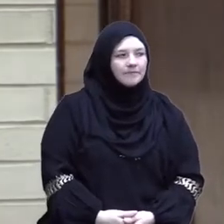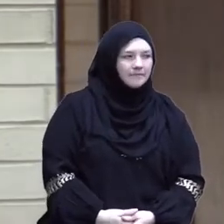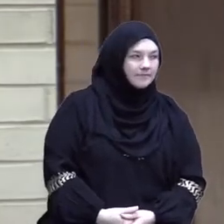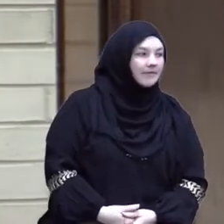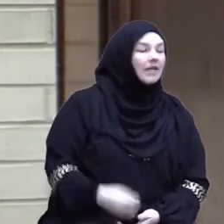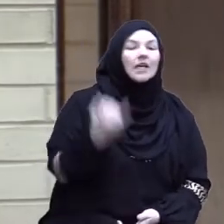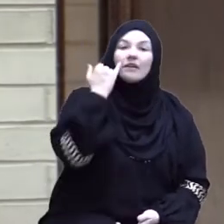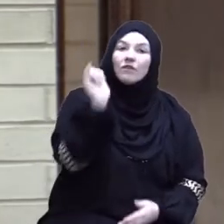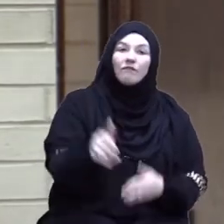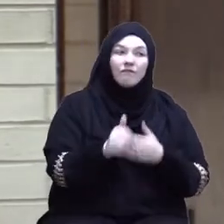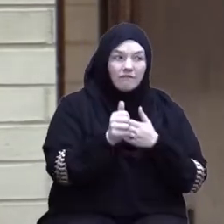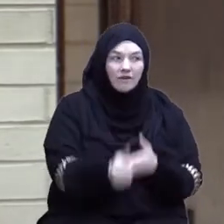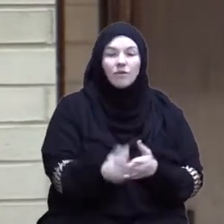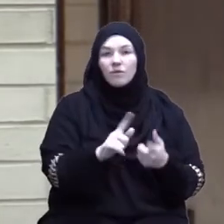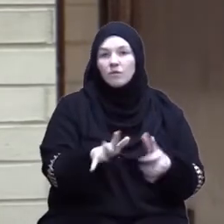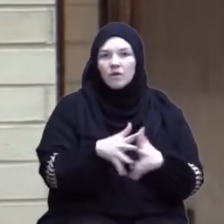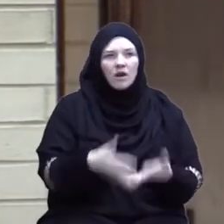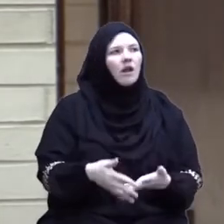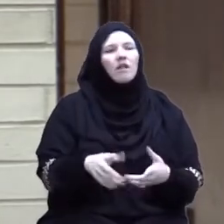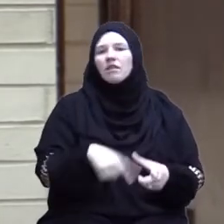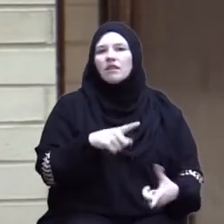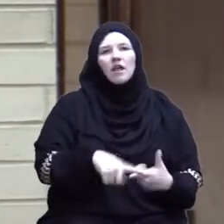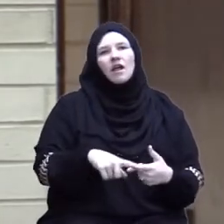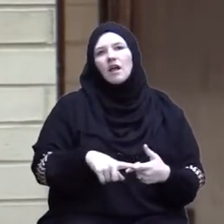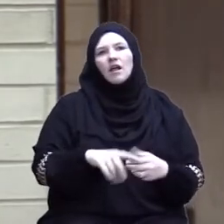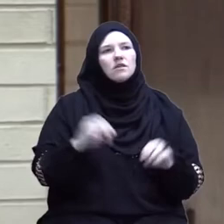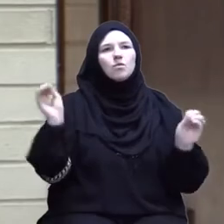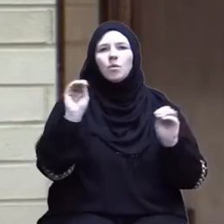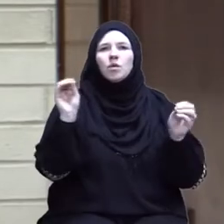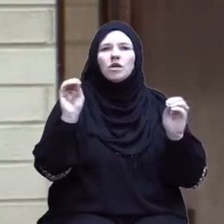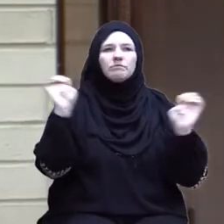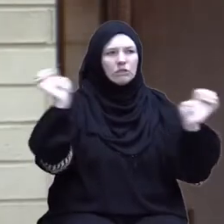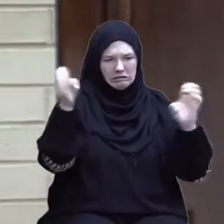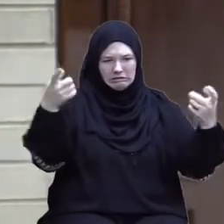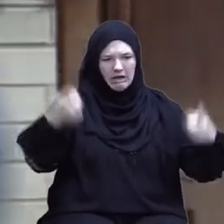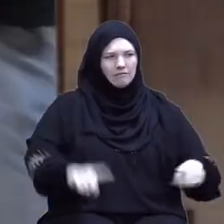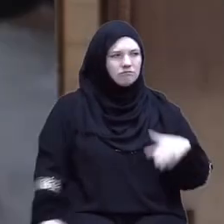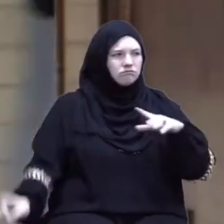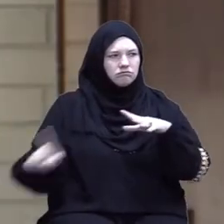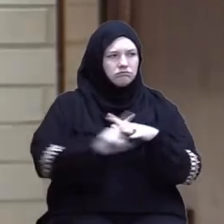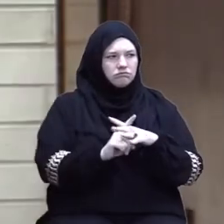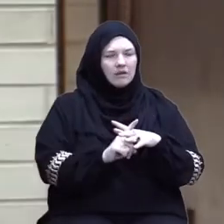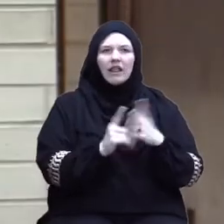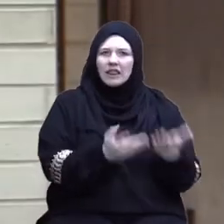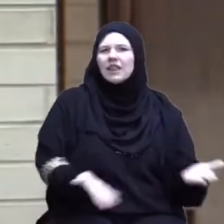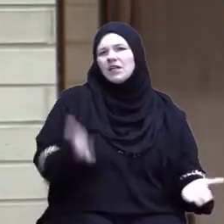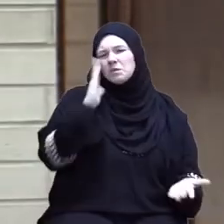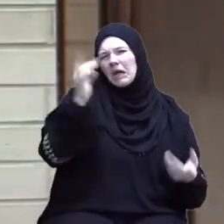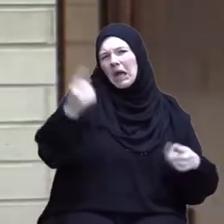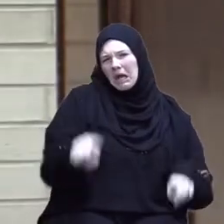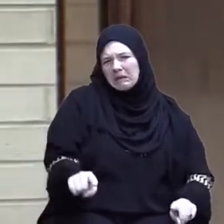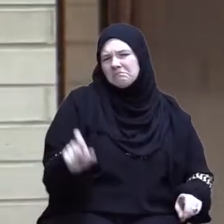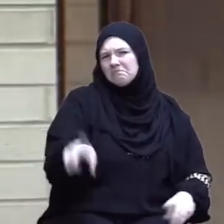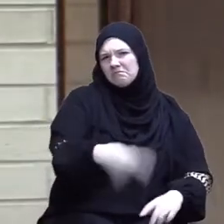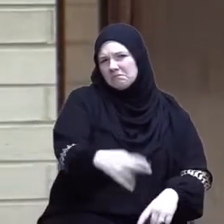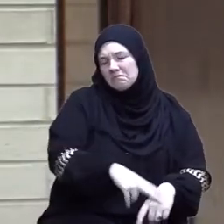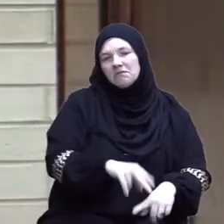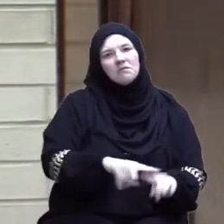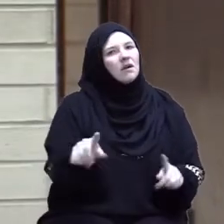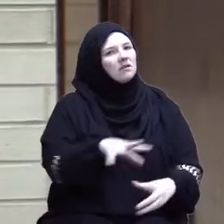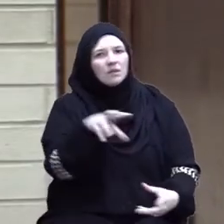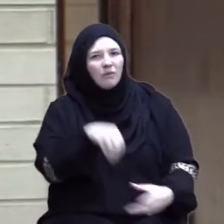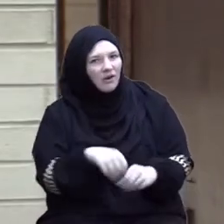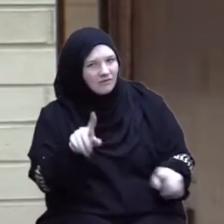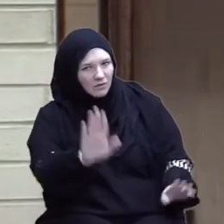If you follow the Quran, you don't get into emergency. Things will happen, of course, but that's part